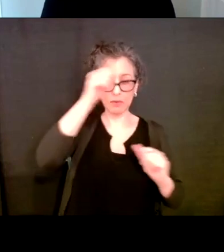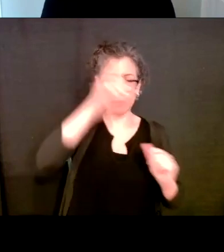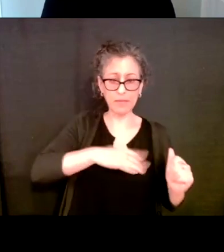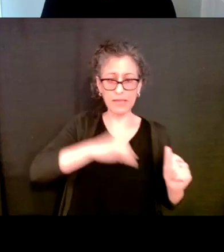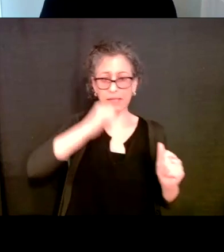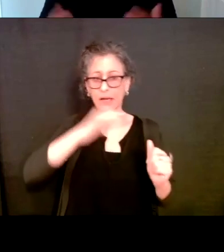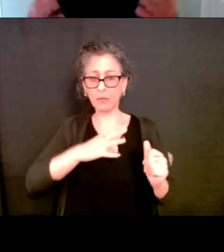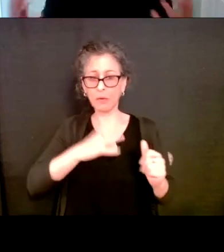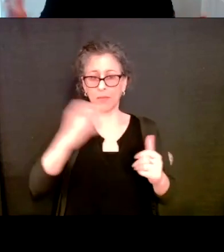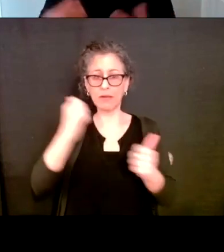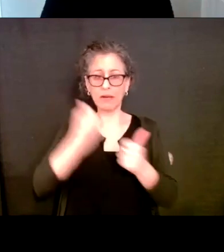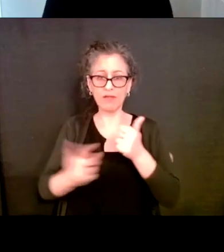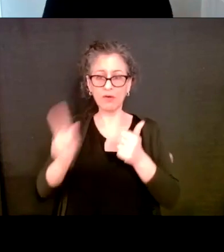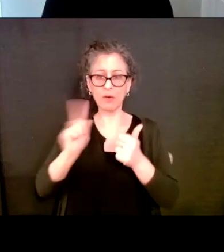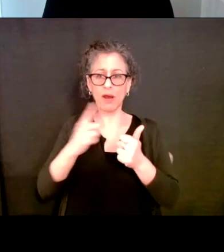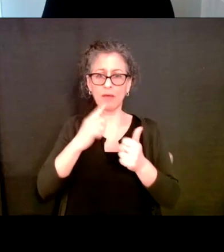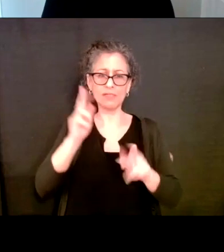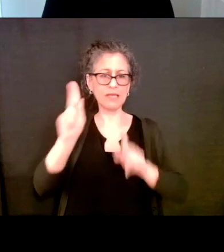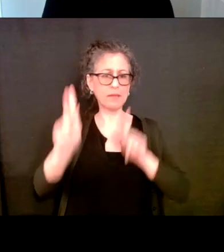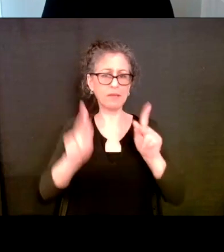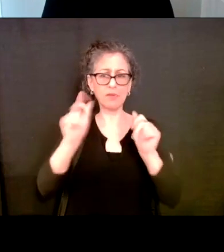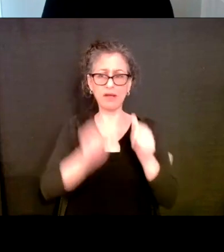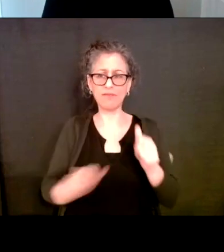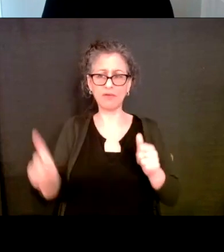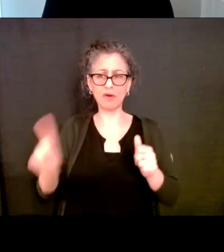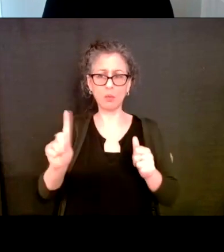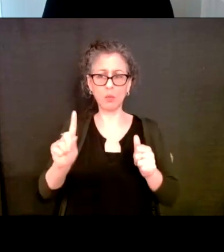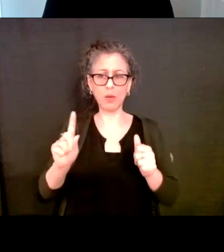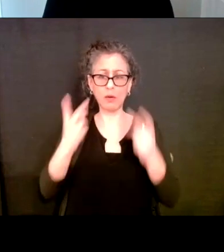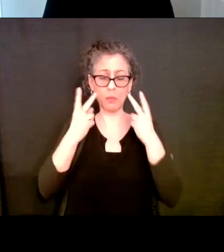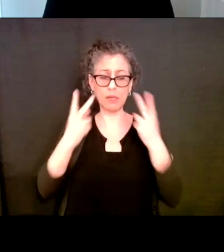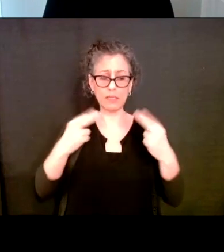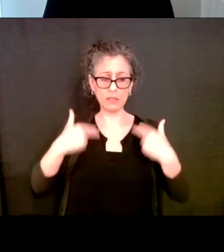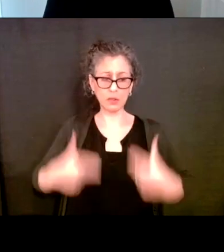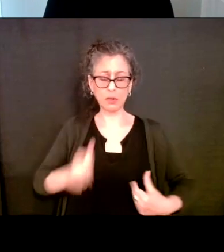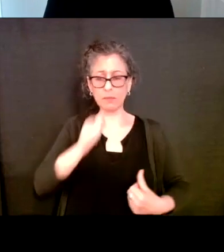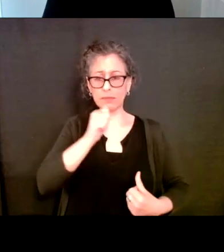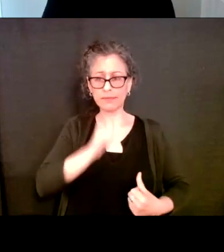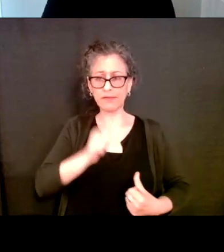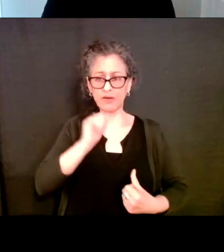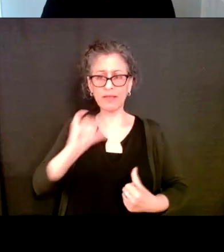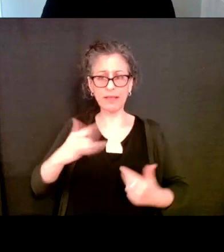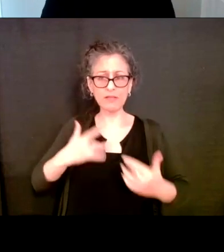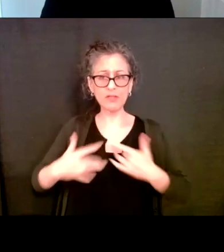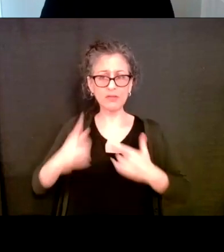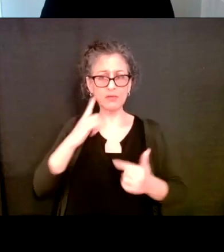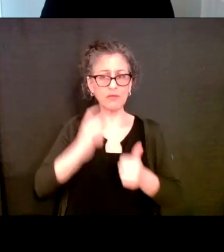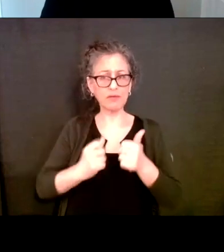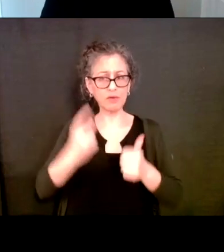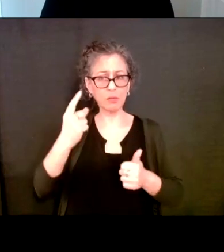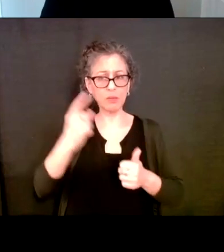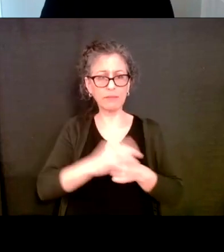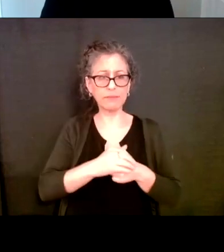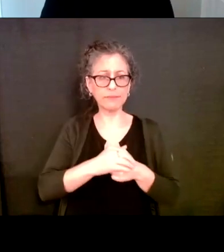more inclusive, I'll say people everywhere. Human suffering is a concern for all of us.